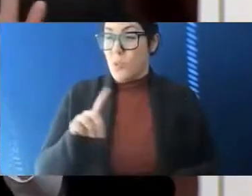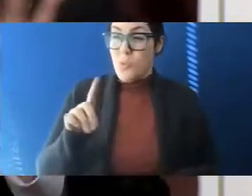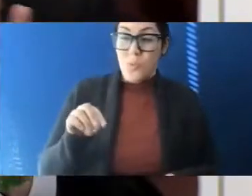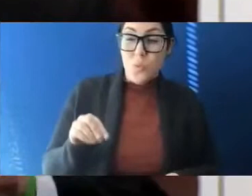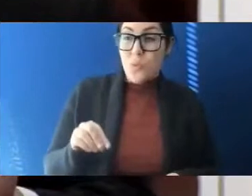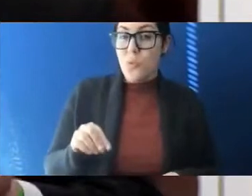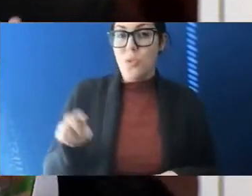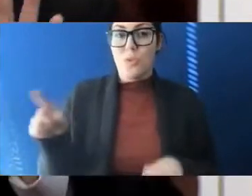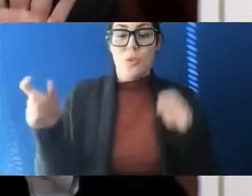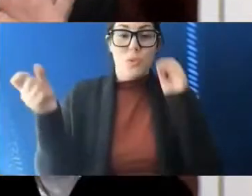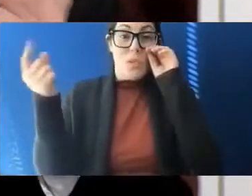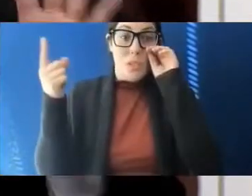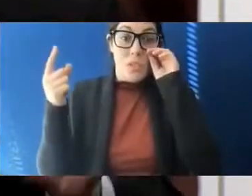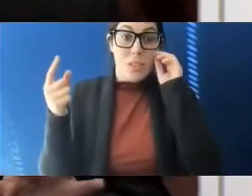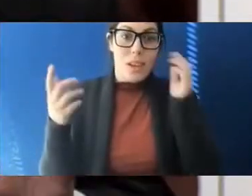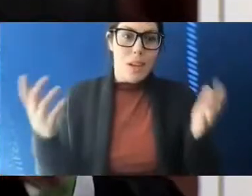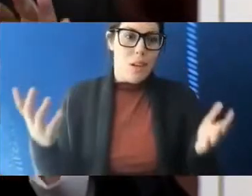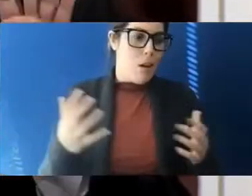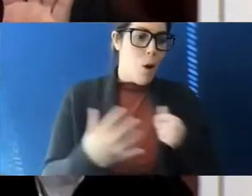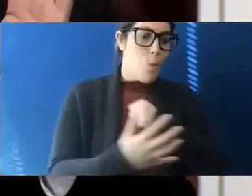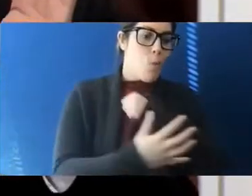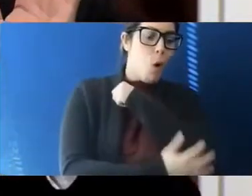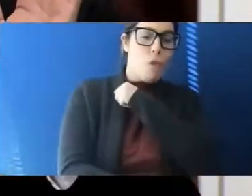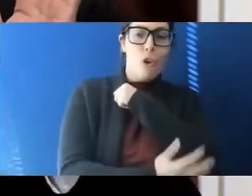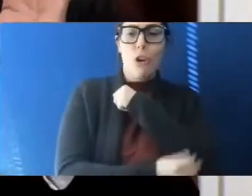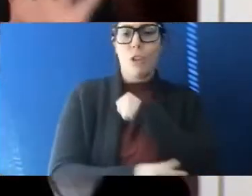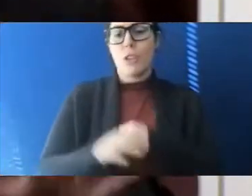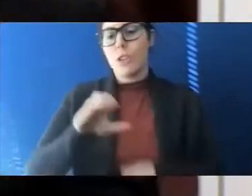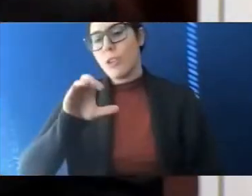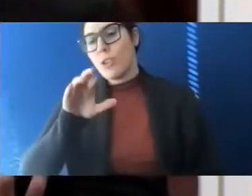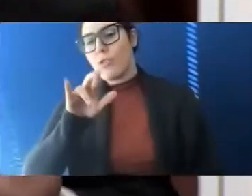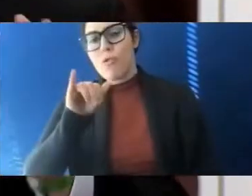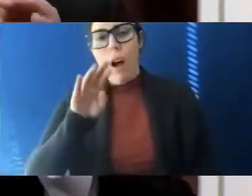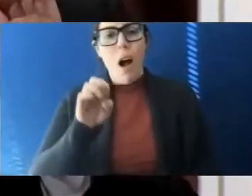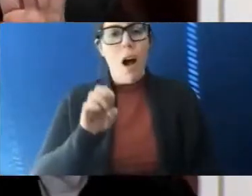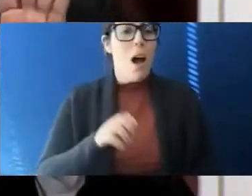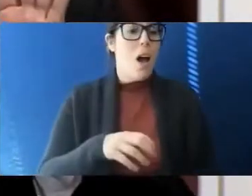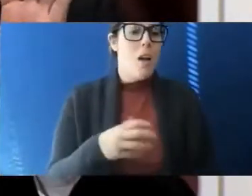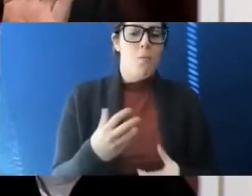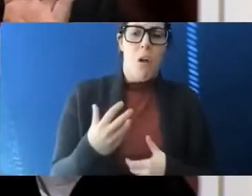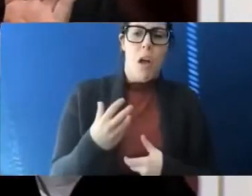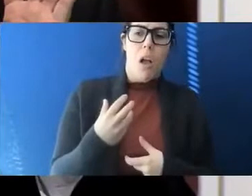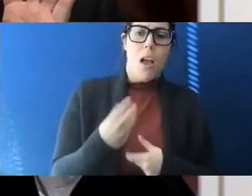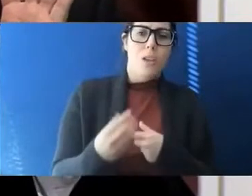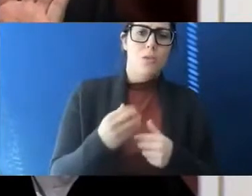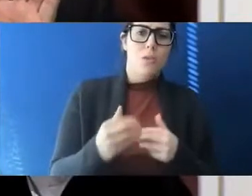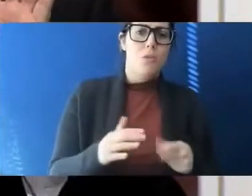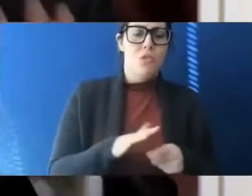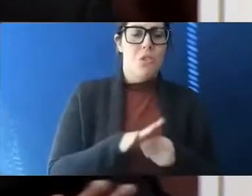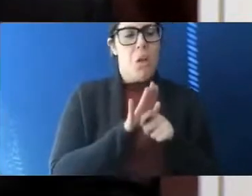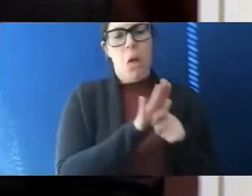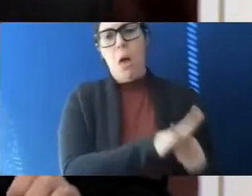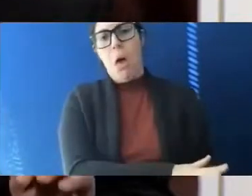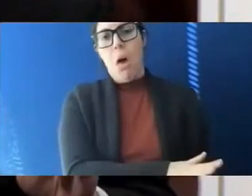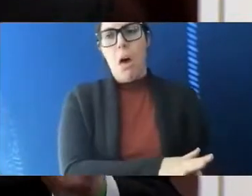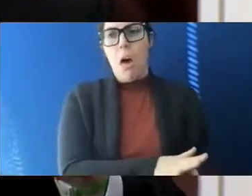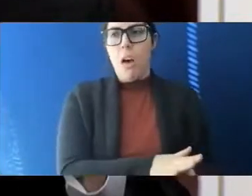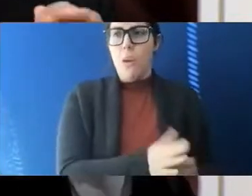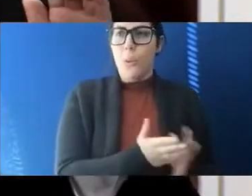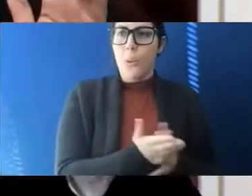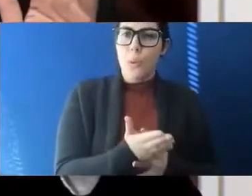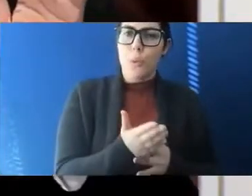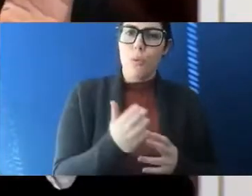alleviate poverty or crime or exclusion, through small